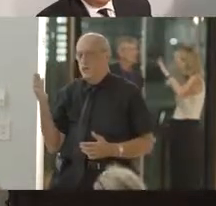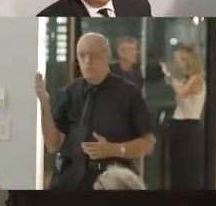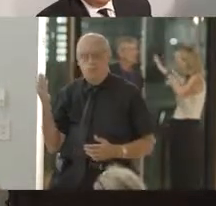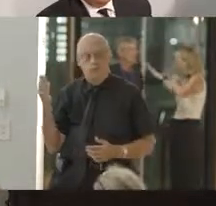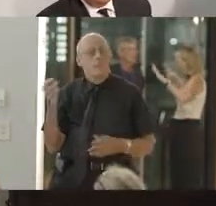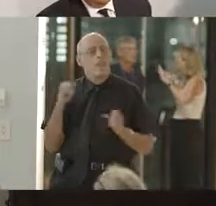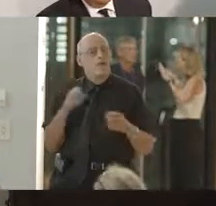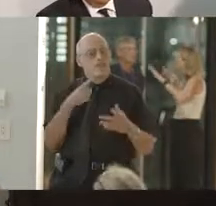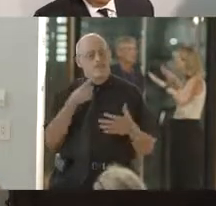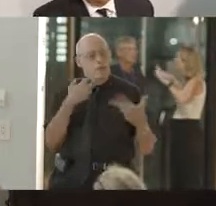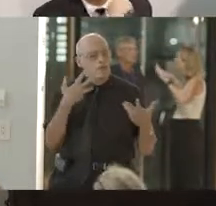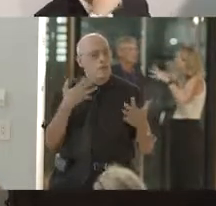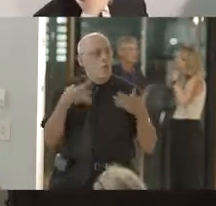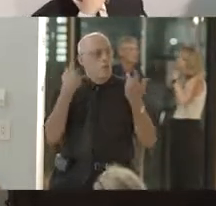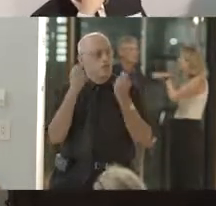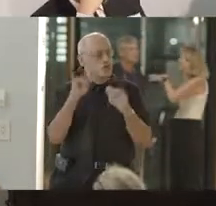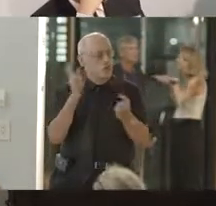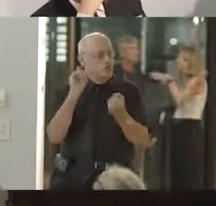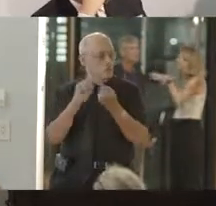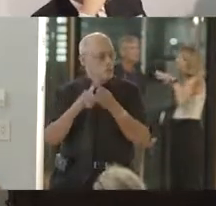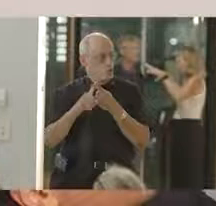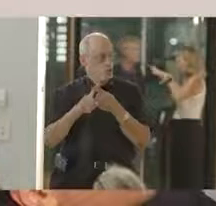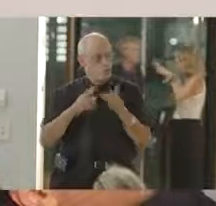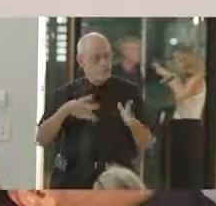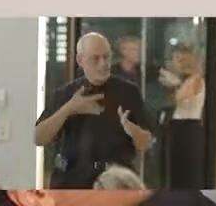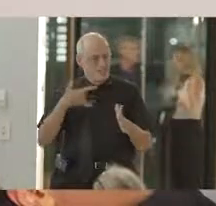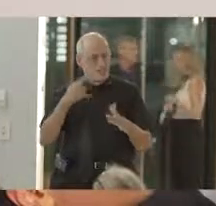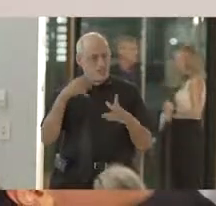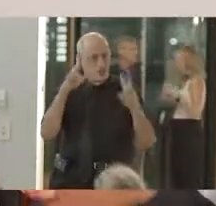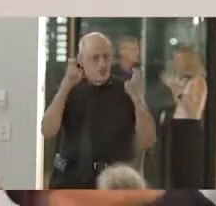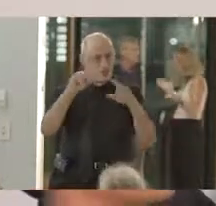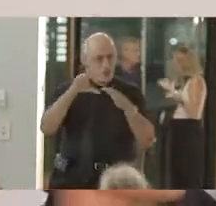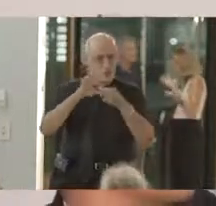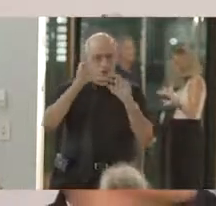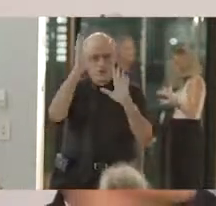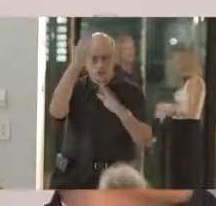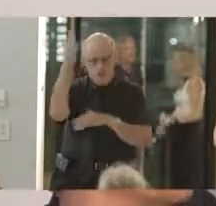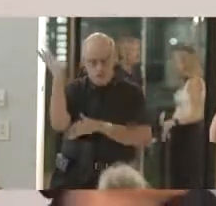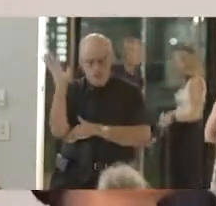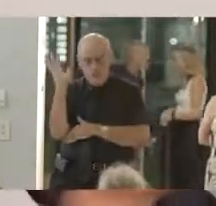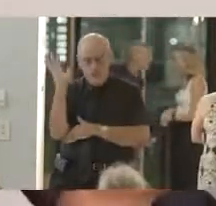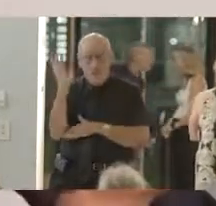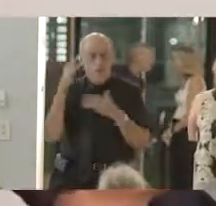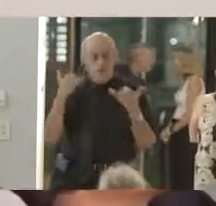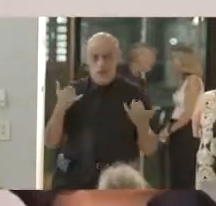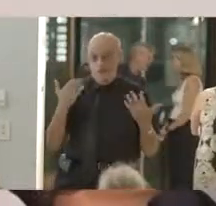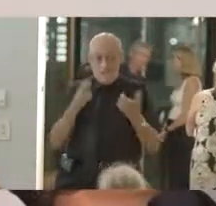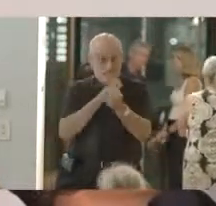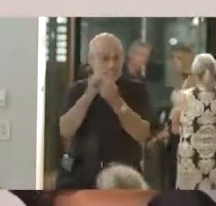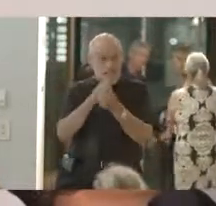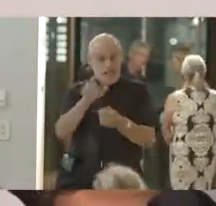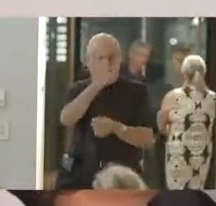I could say this, I could say we're trying to be very sensitive to the issue of trees. At this point, we don't have an